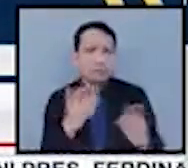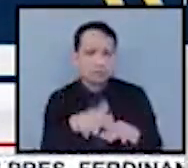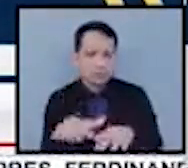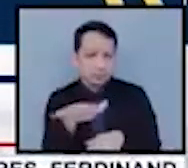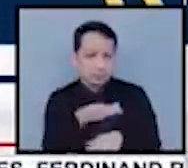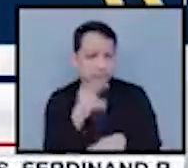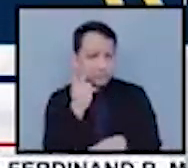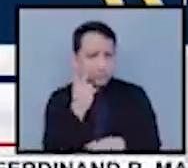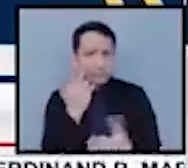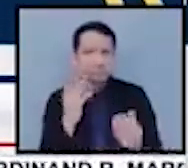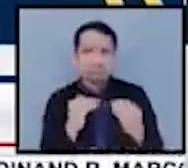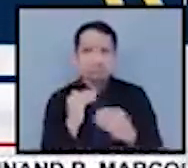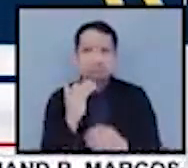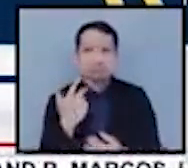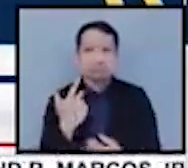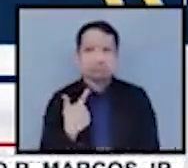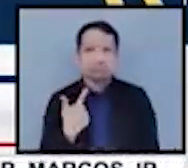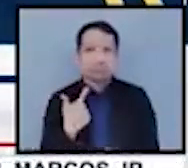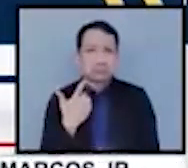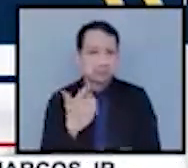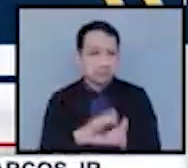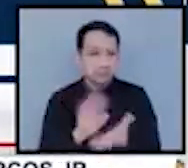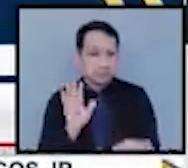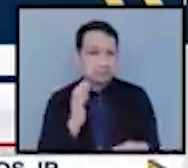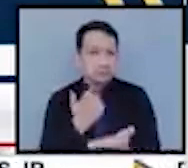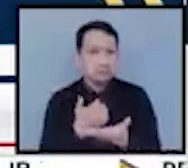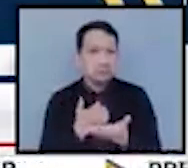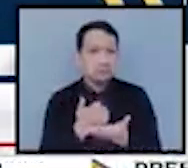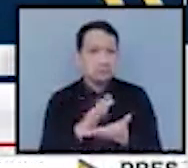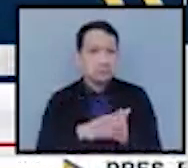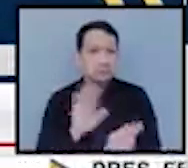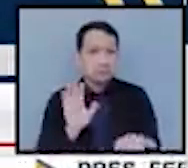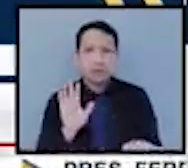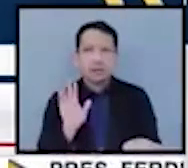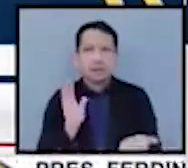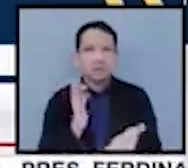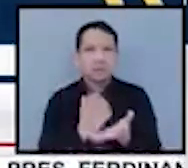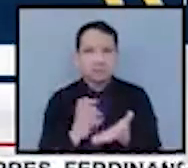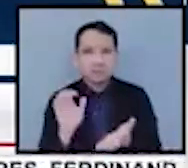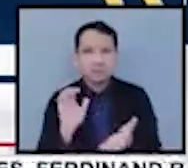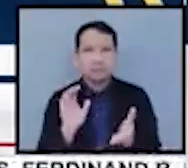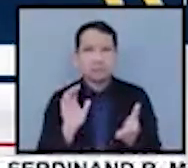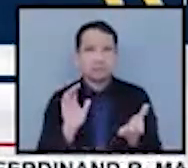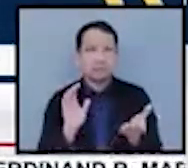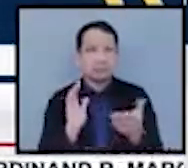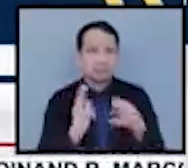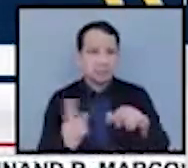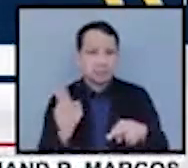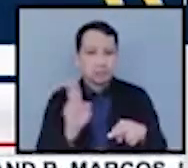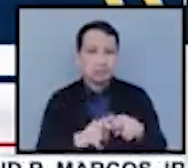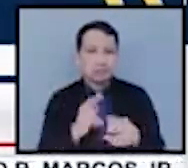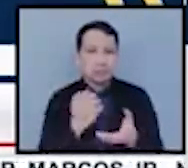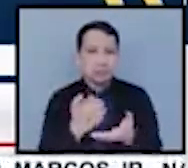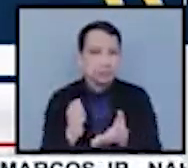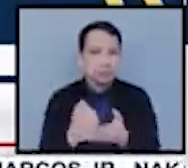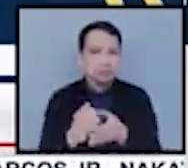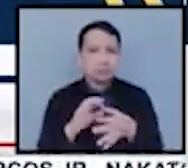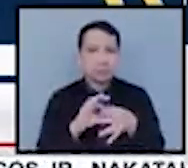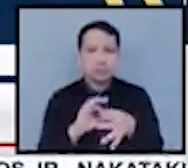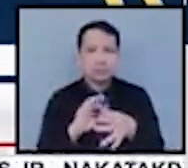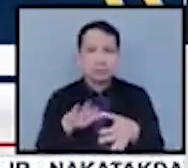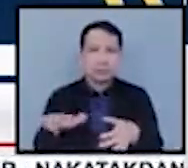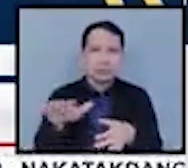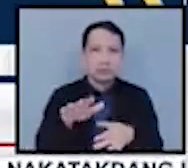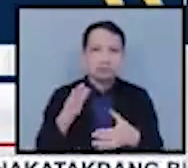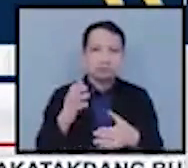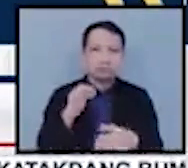that this is just as expensive, it will just rise the cost, and the benefits that are promised are not